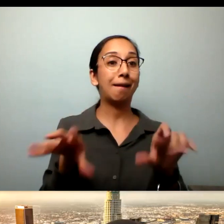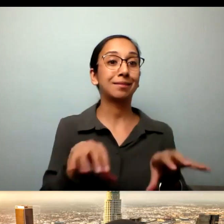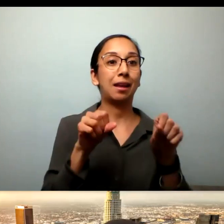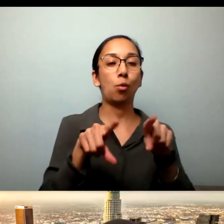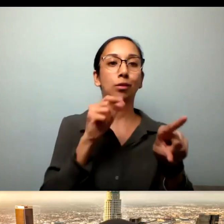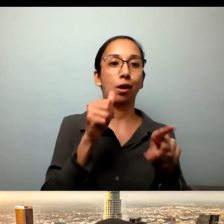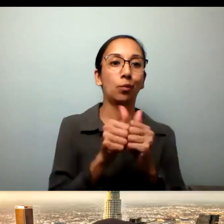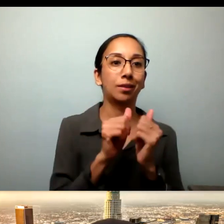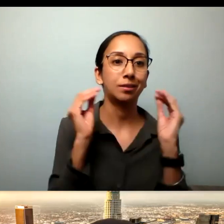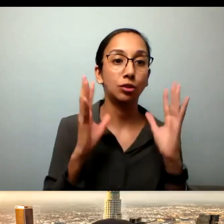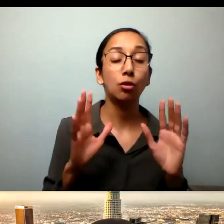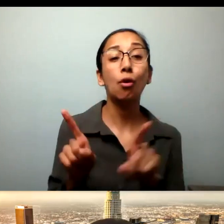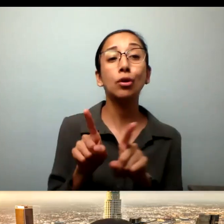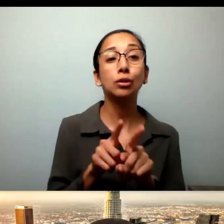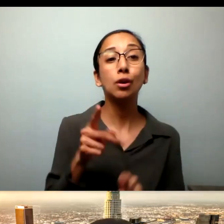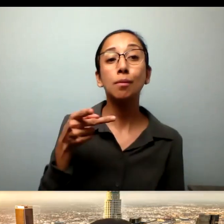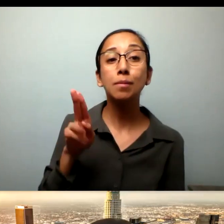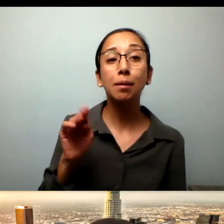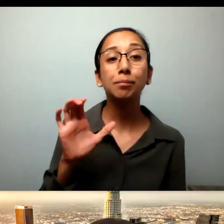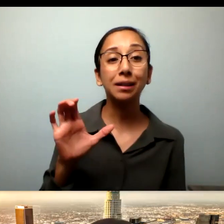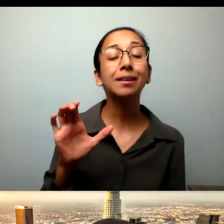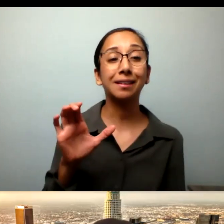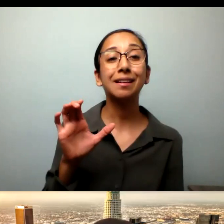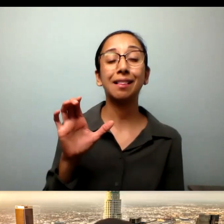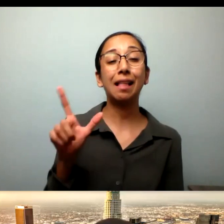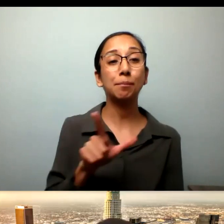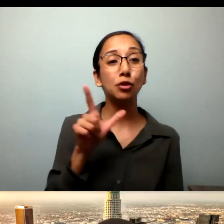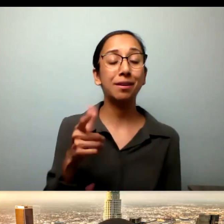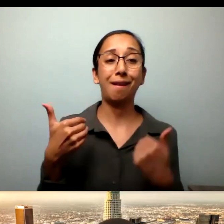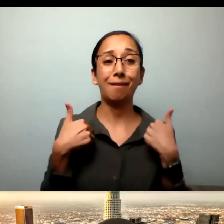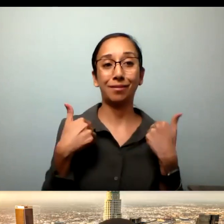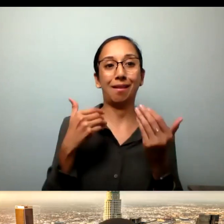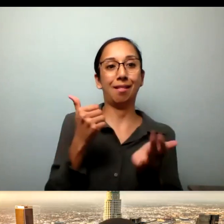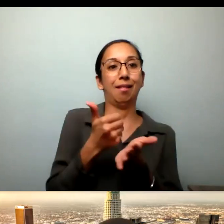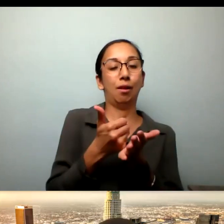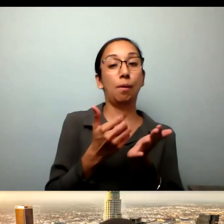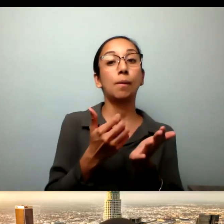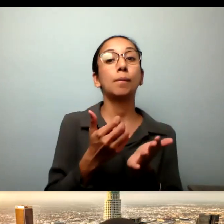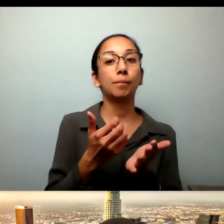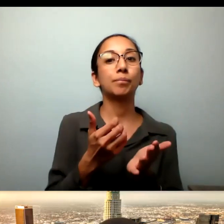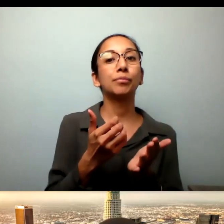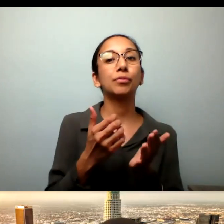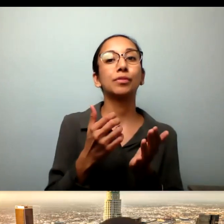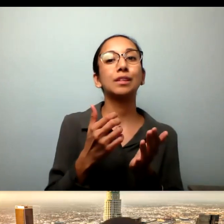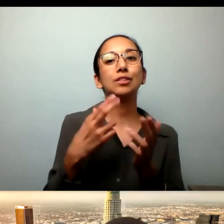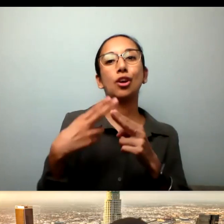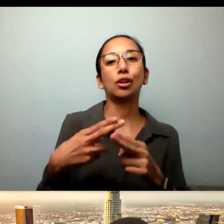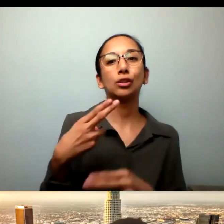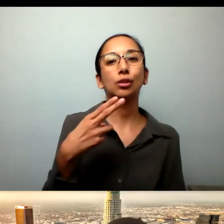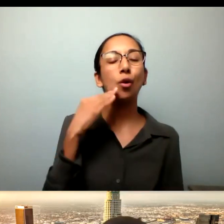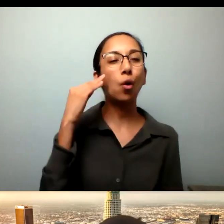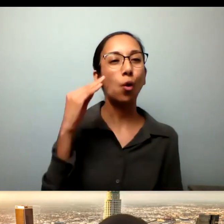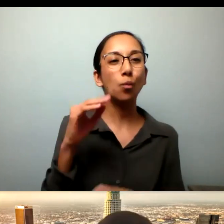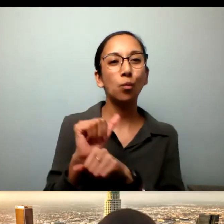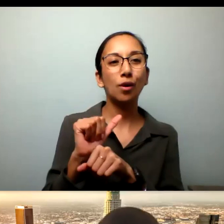with the public library, all of our students have homework help through something called their homework help. So again, just email me